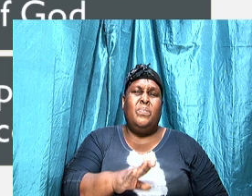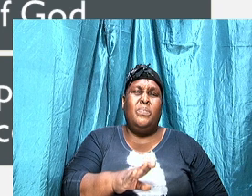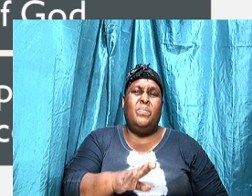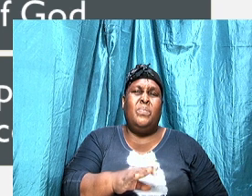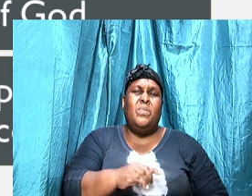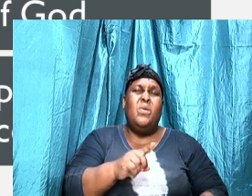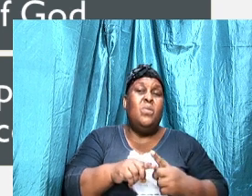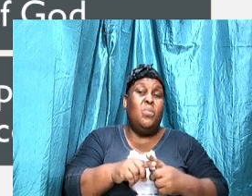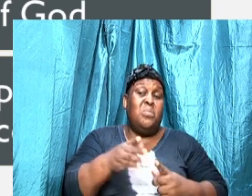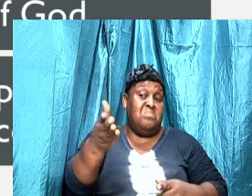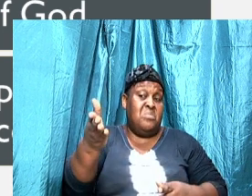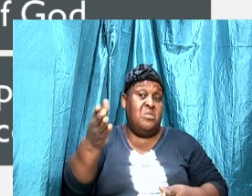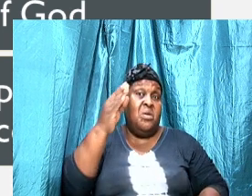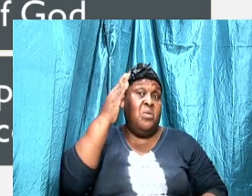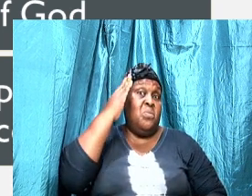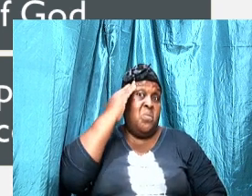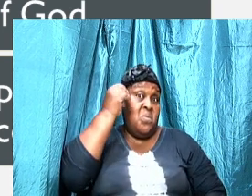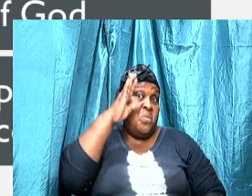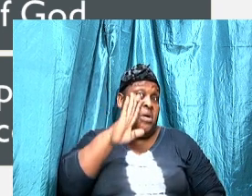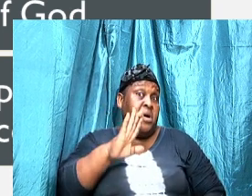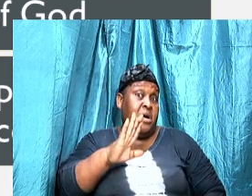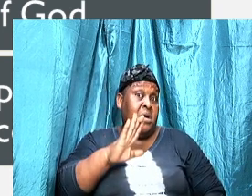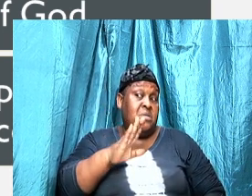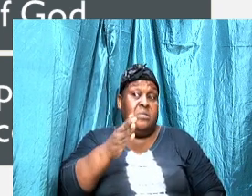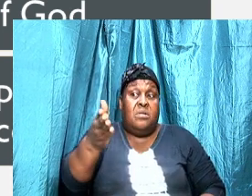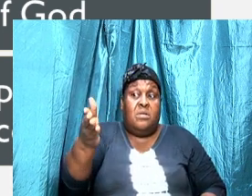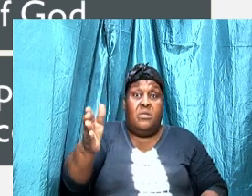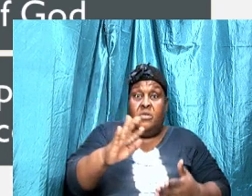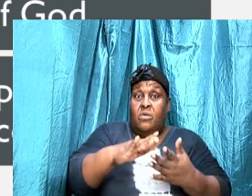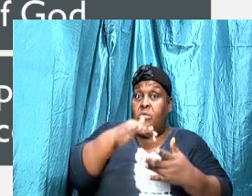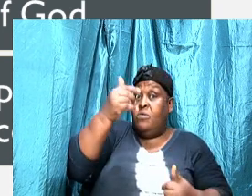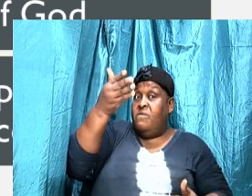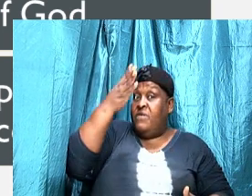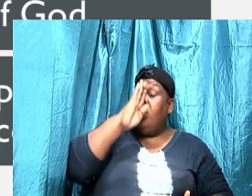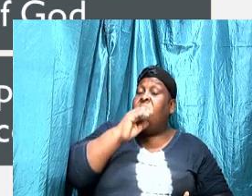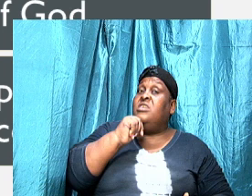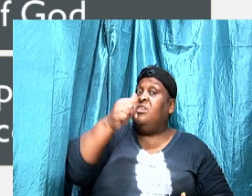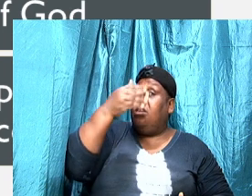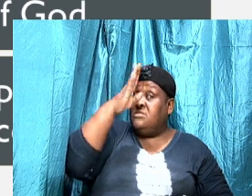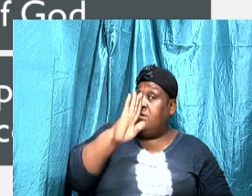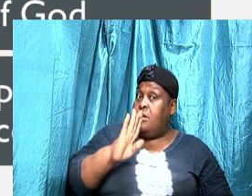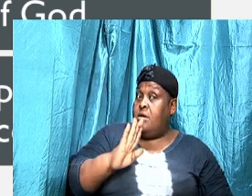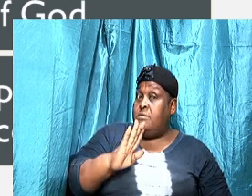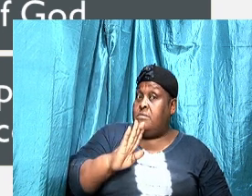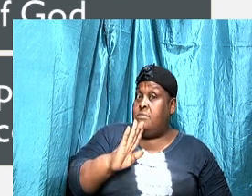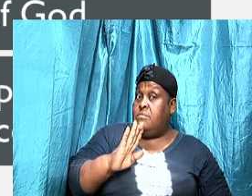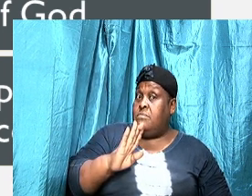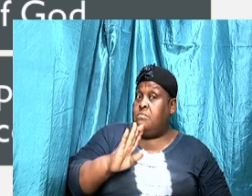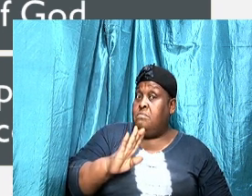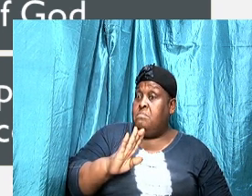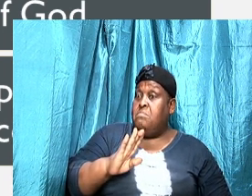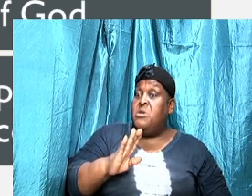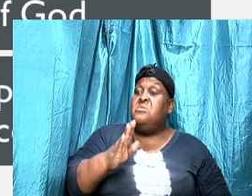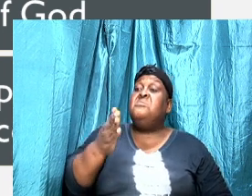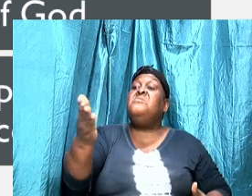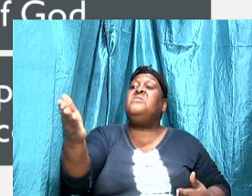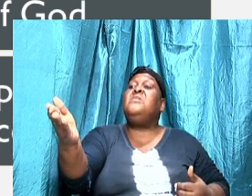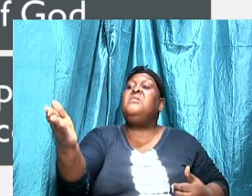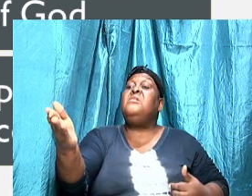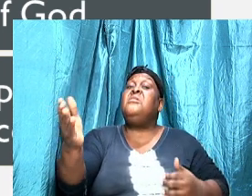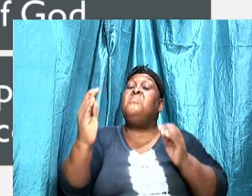when they knew God, they glorified him not as God, but they became